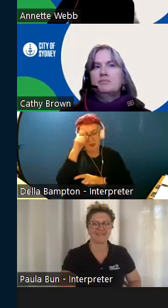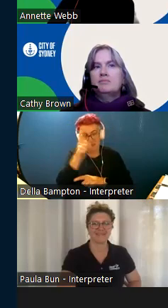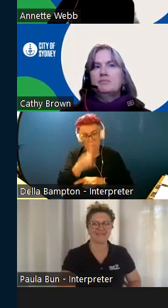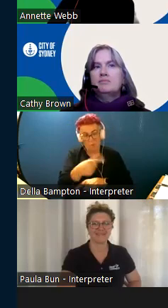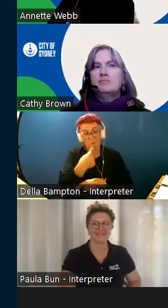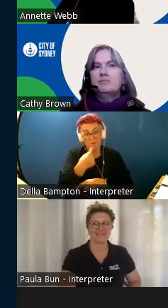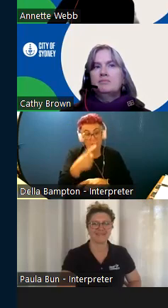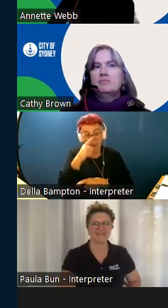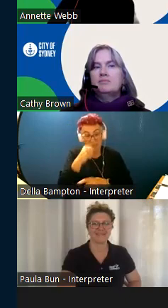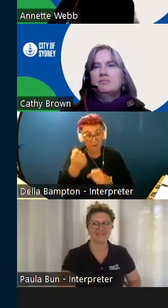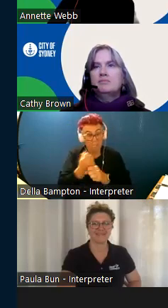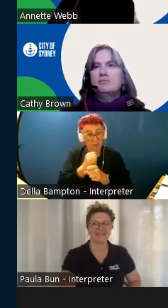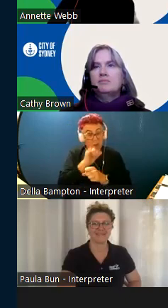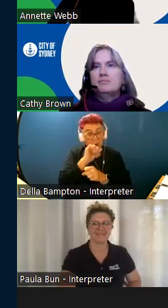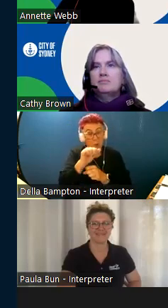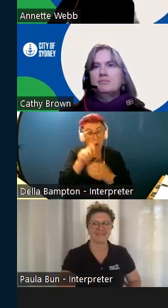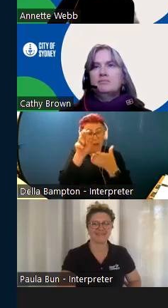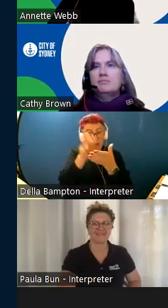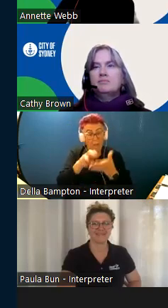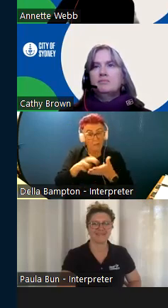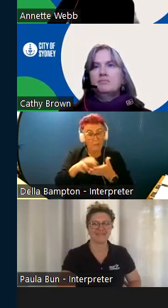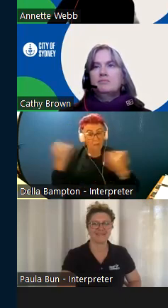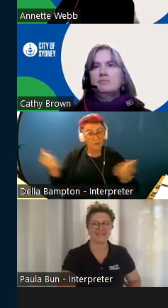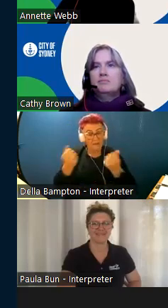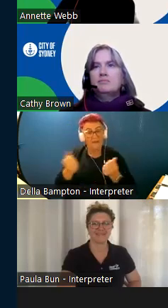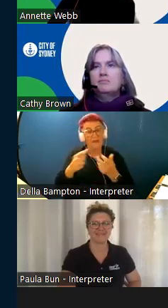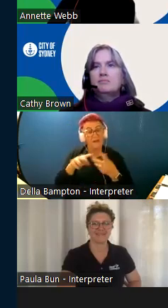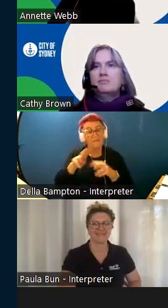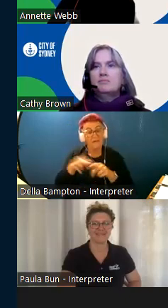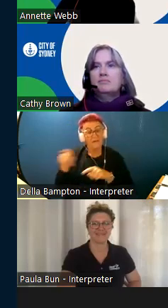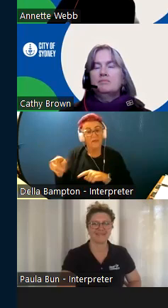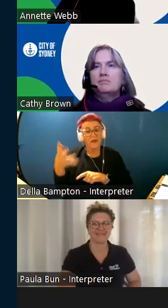would it strengthen your application by noting them as a creative partnership?